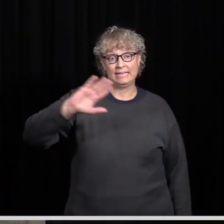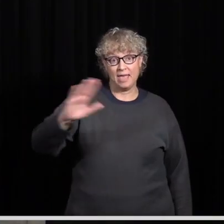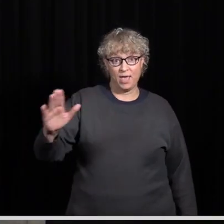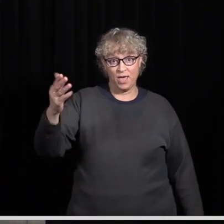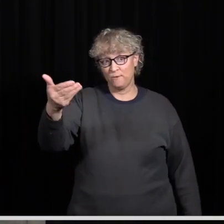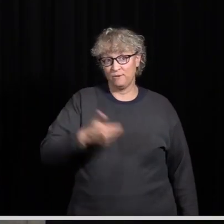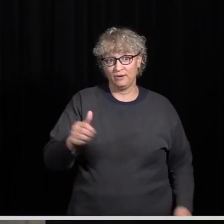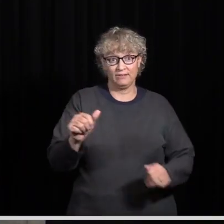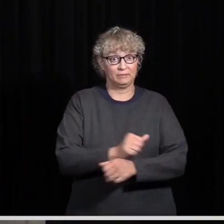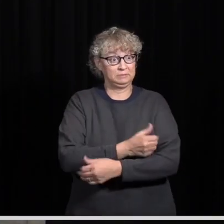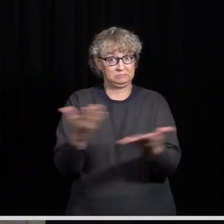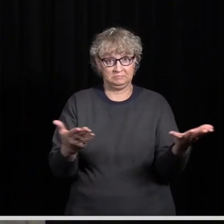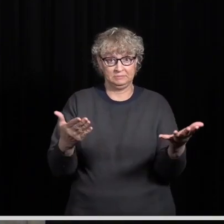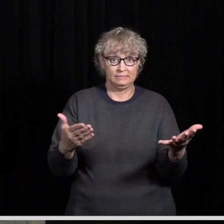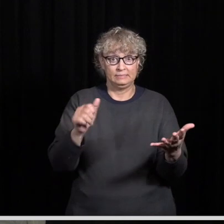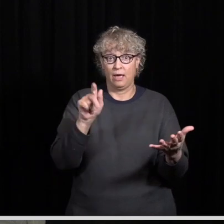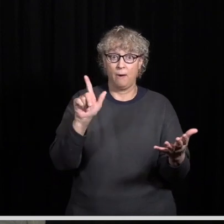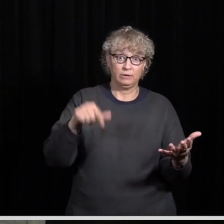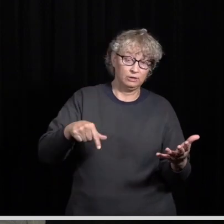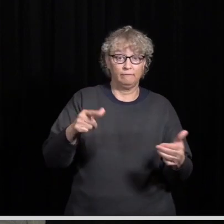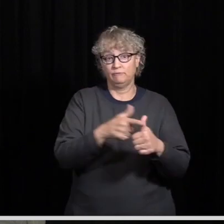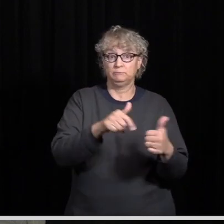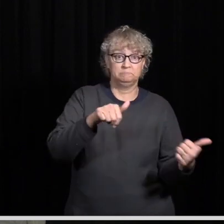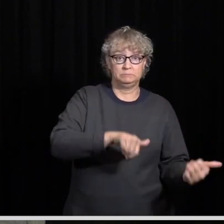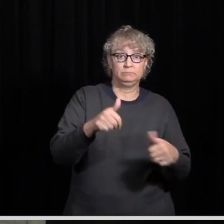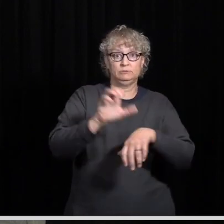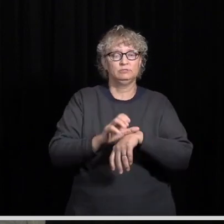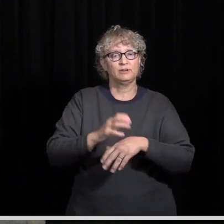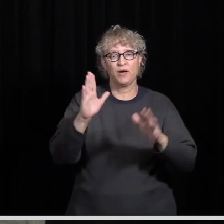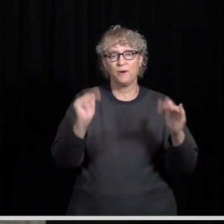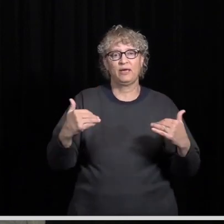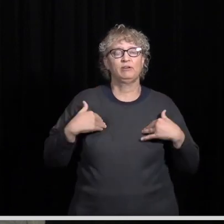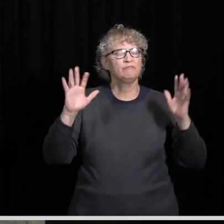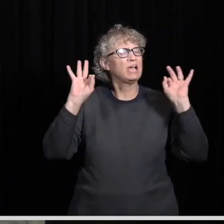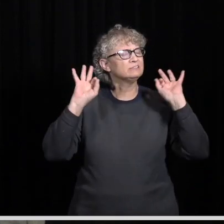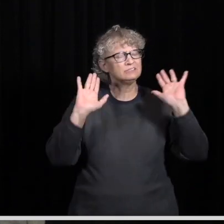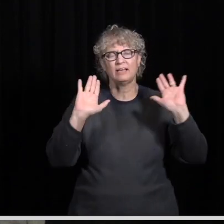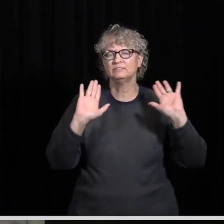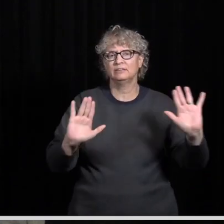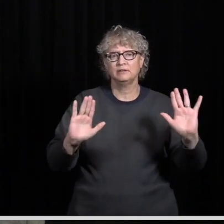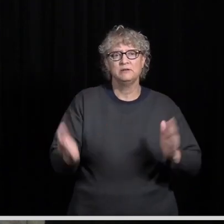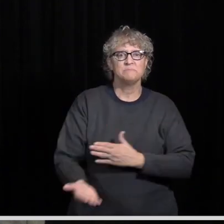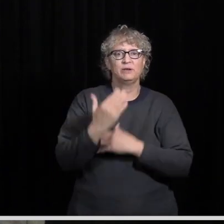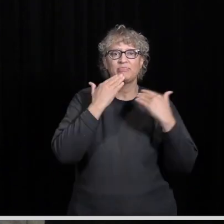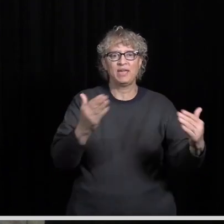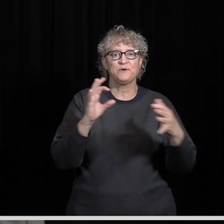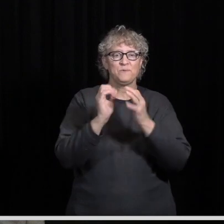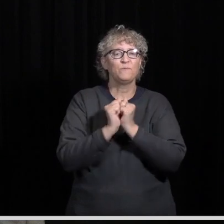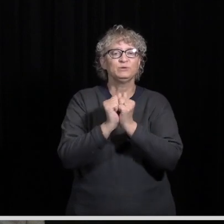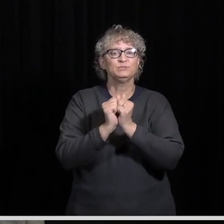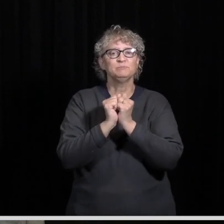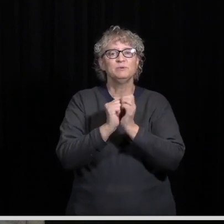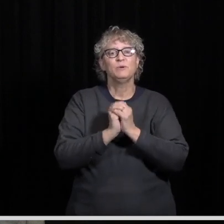Hey, welcome everybody to Albuquerque's First Baptist Church. I hope that you're having a fantastic morning, and thank you for coming to worship with us. Hey, just